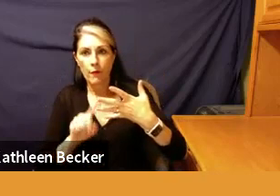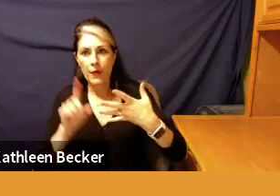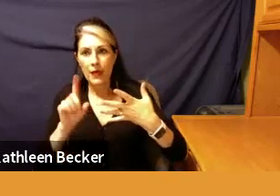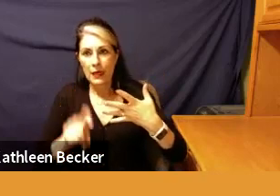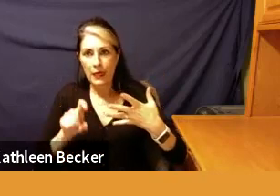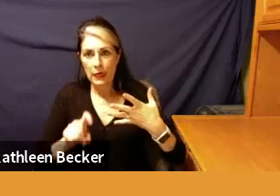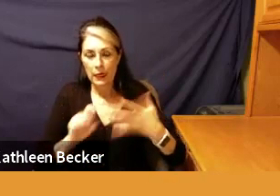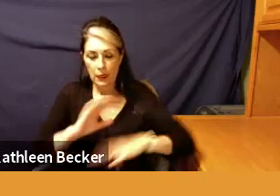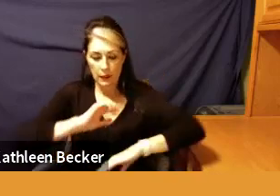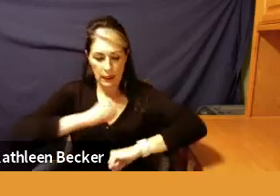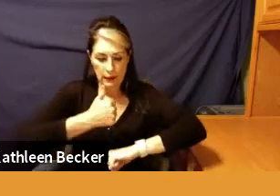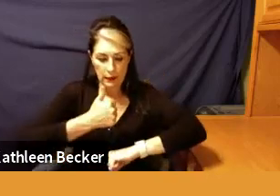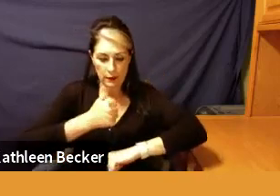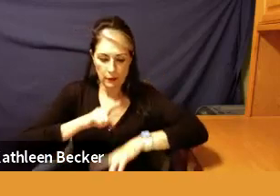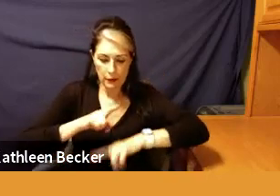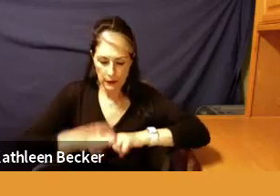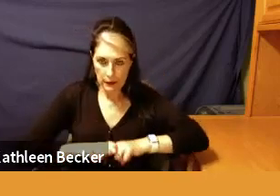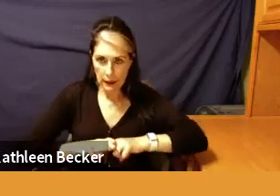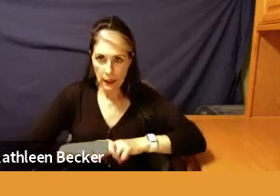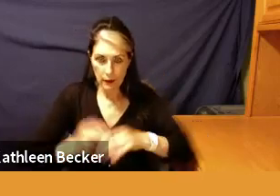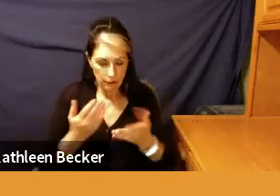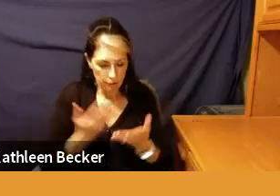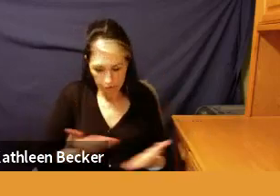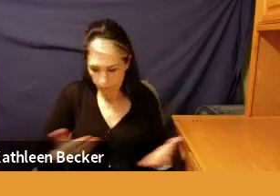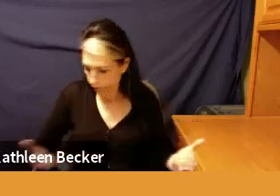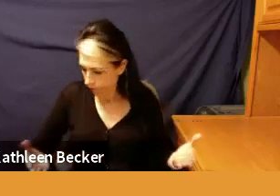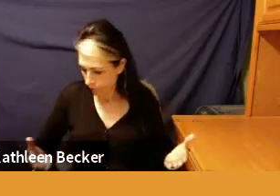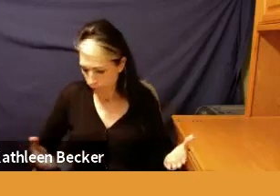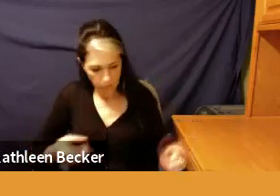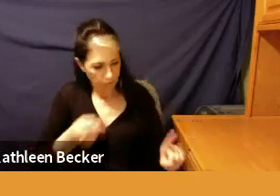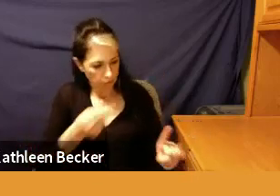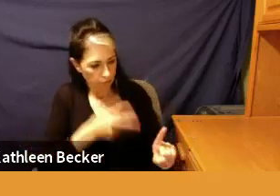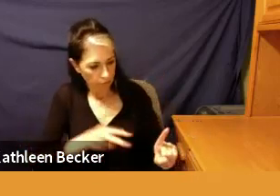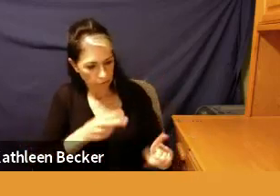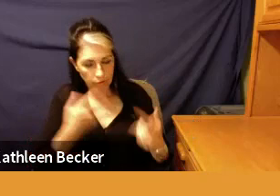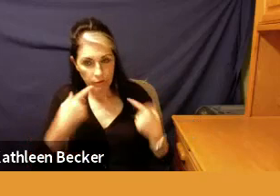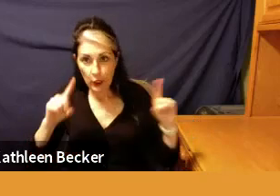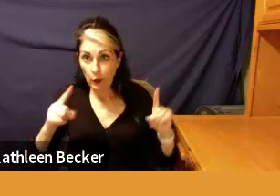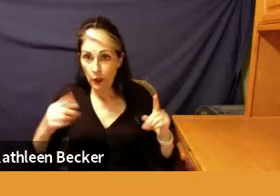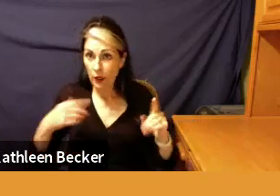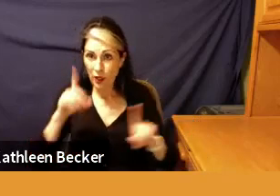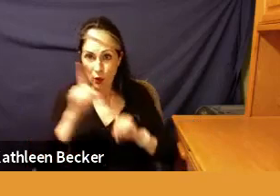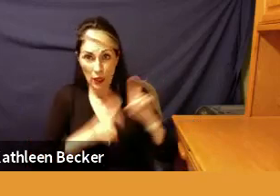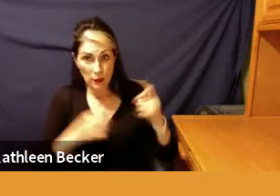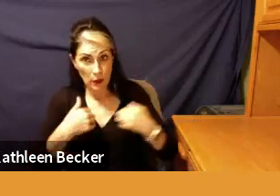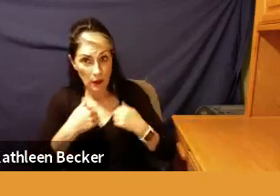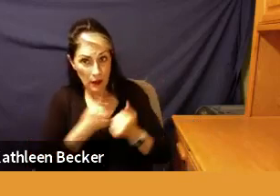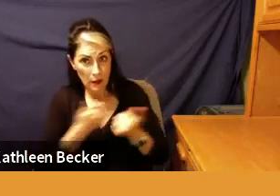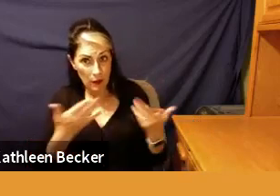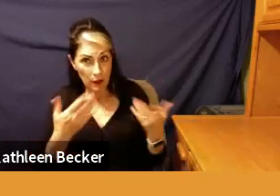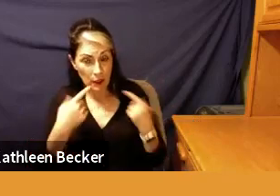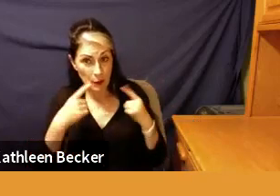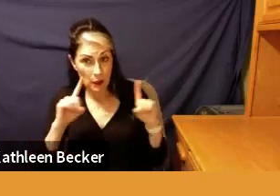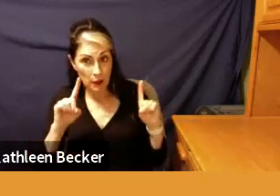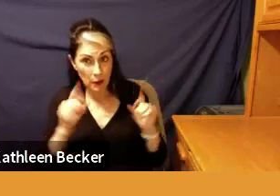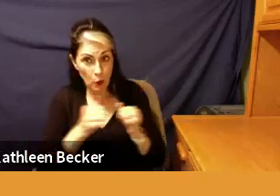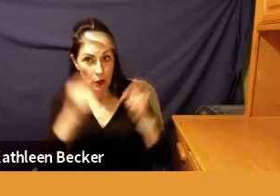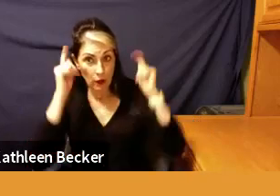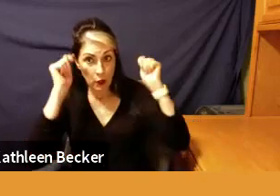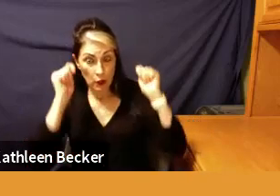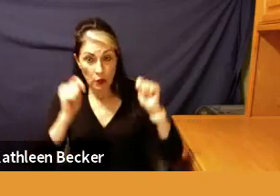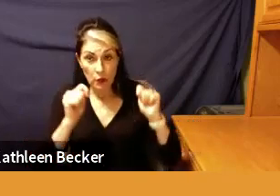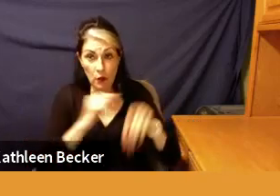their tutor. So you might ask the question of, do you have everything you need to be successful with the tutor? Do you have